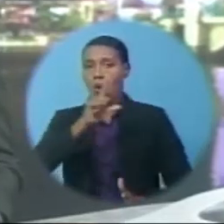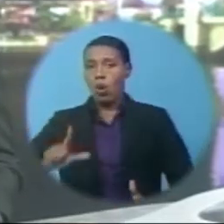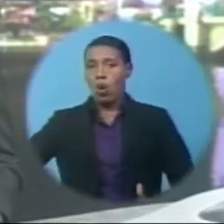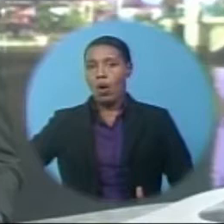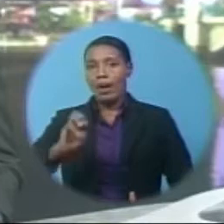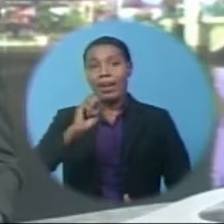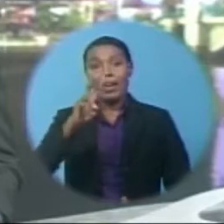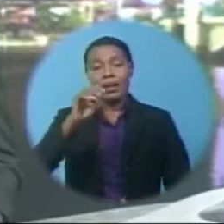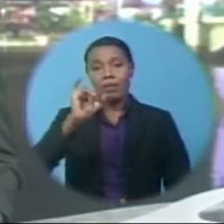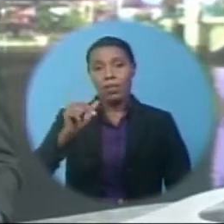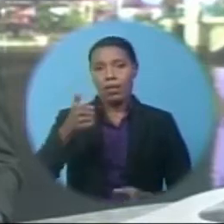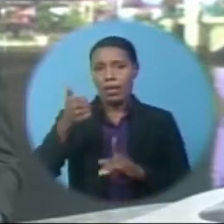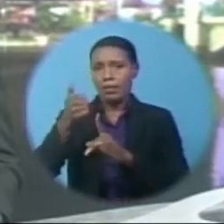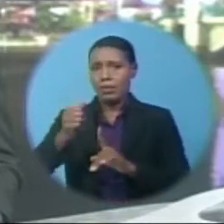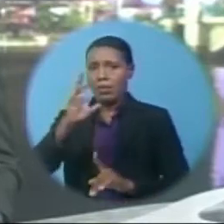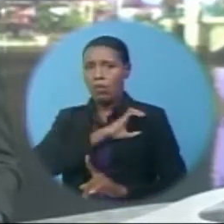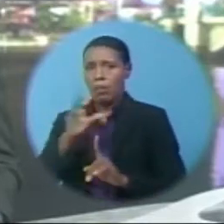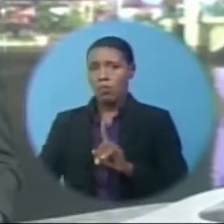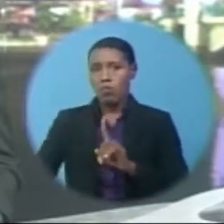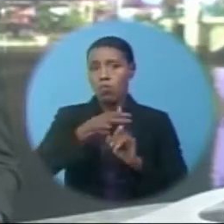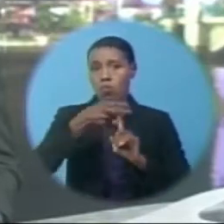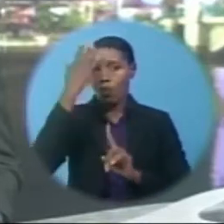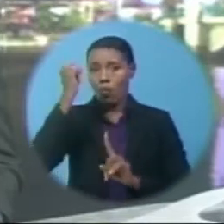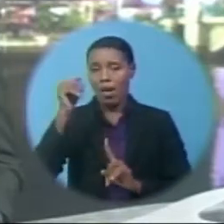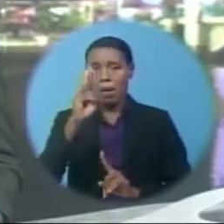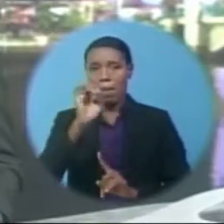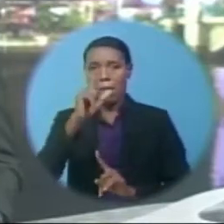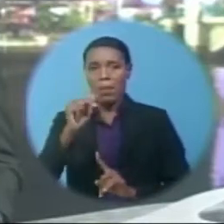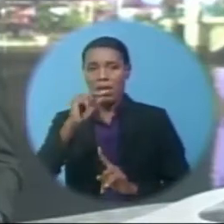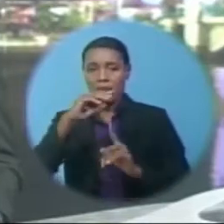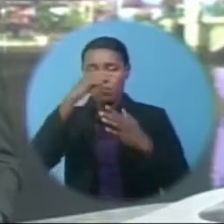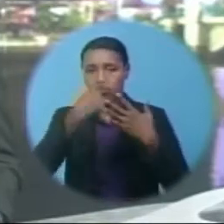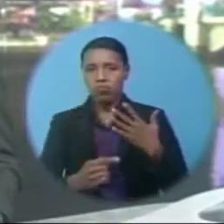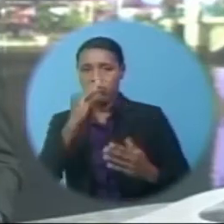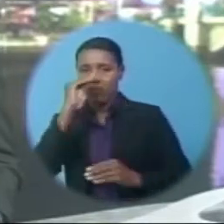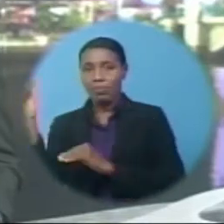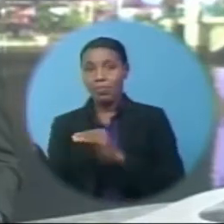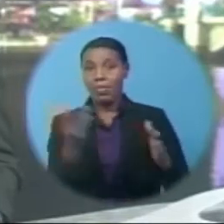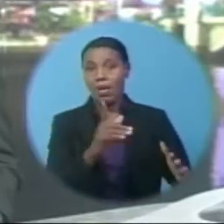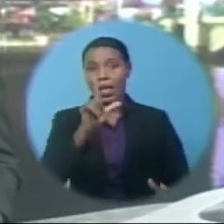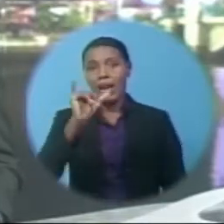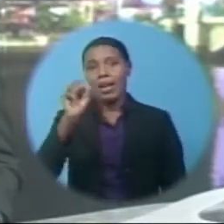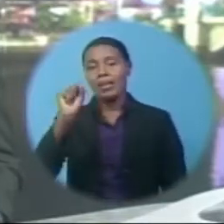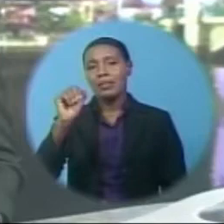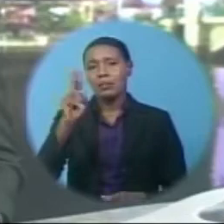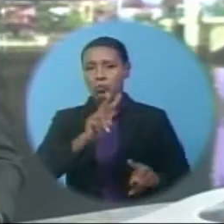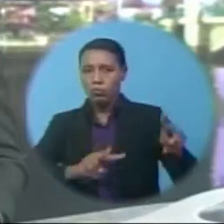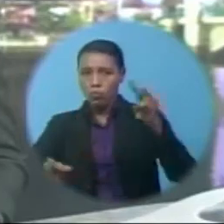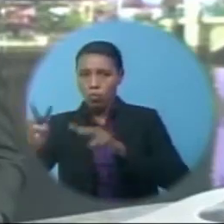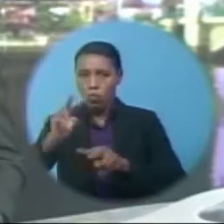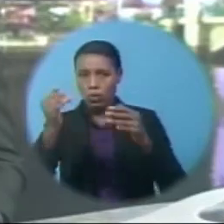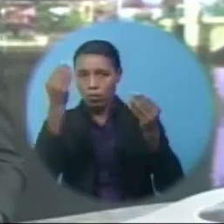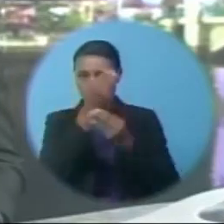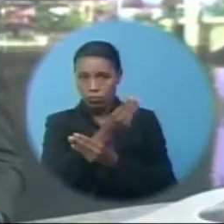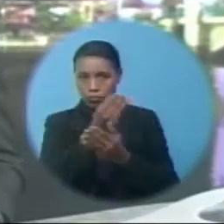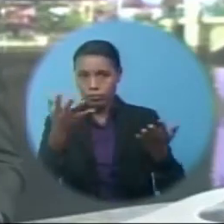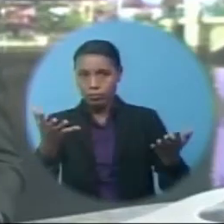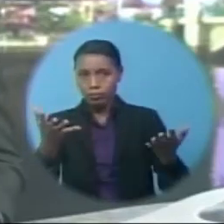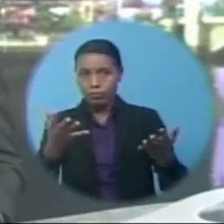Evil, who was held by lawmen for violating his bail conditions. Our Lisa Broom has been monitoring the courts today. And Lisa?